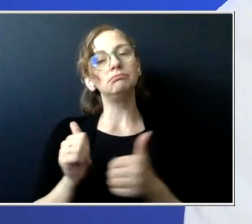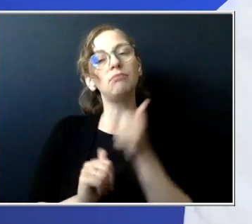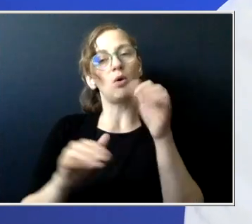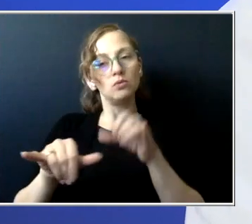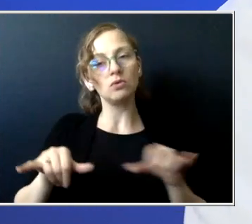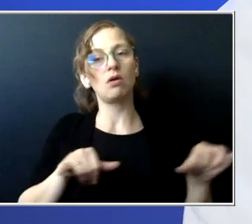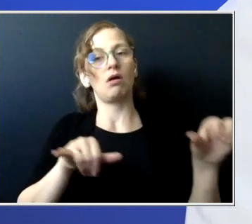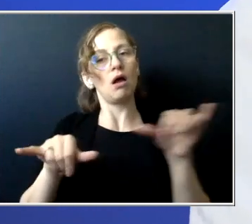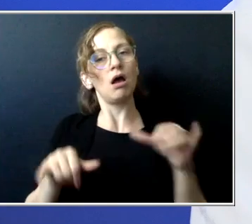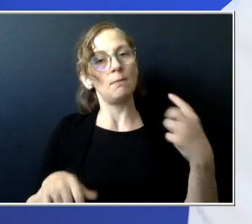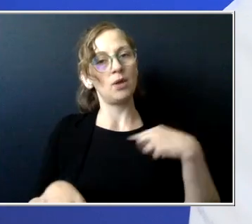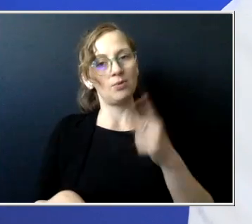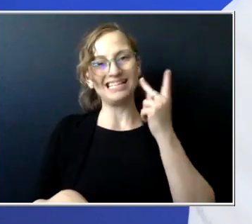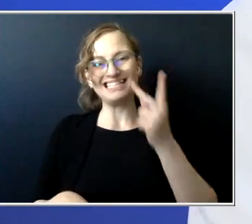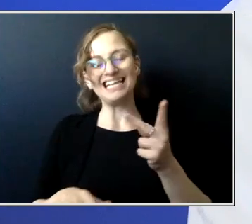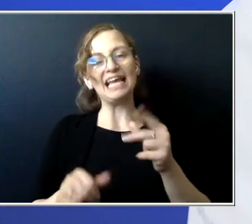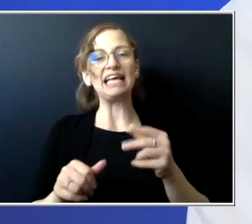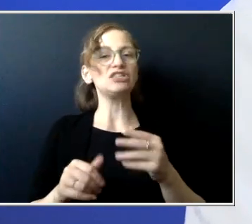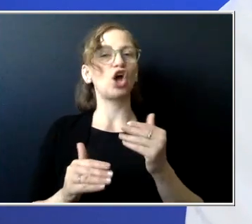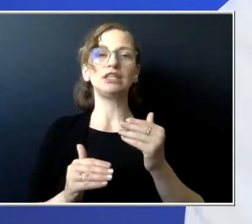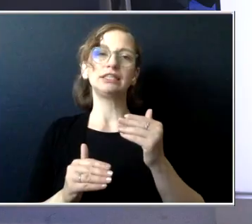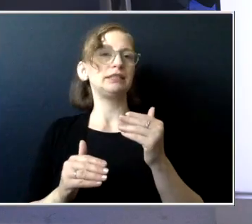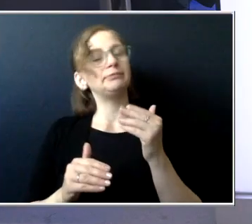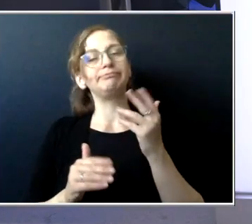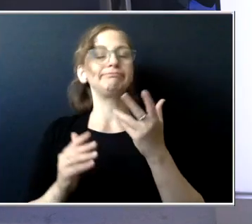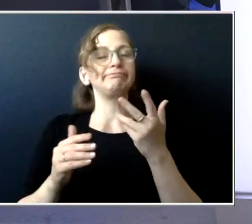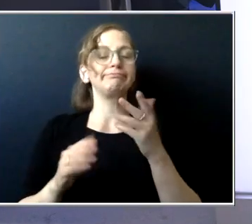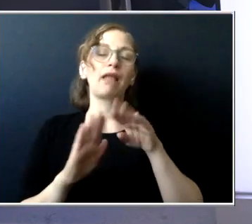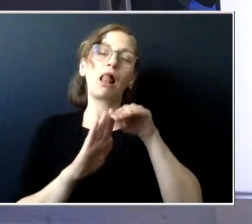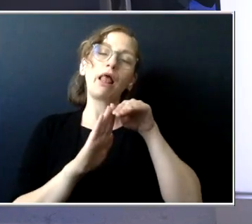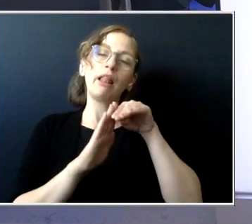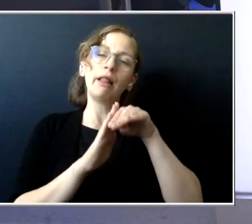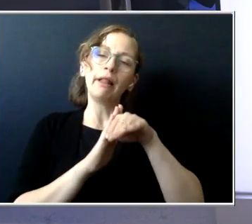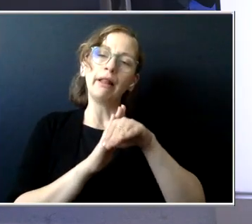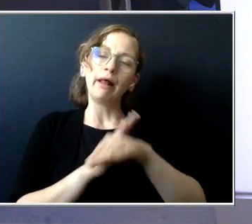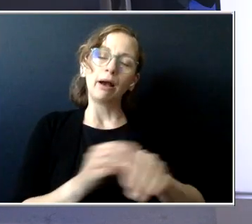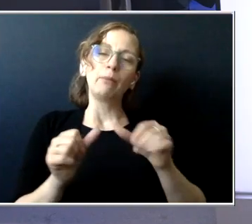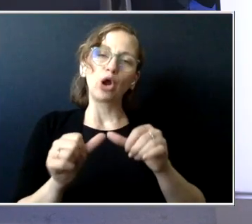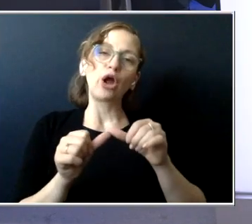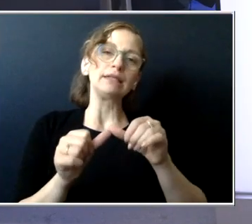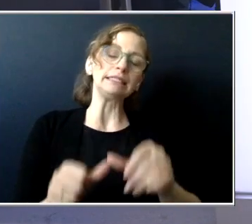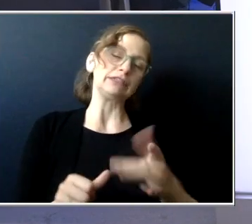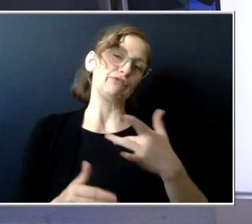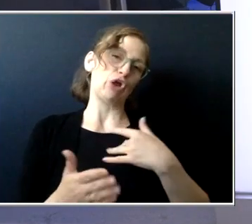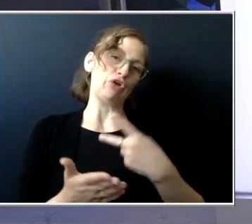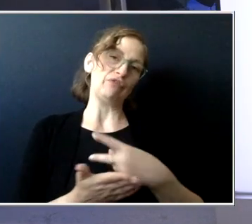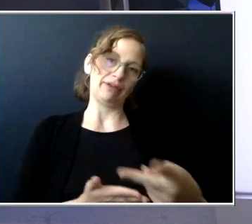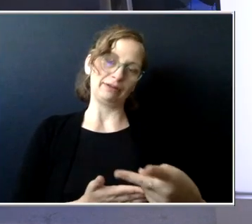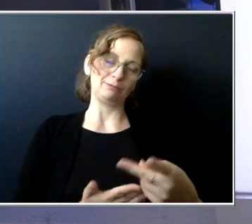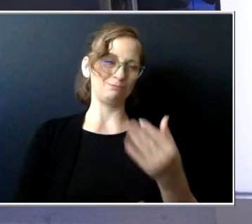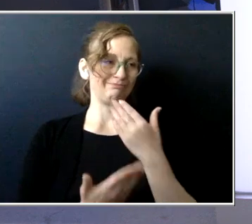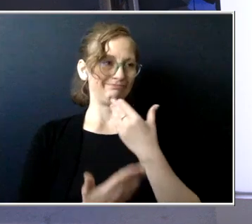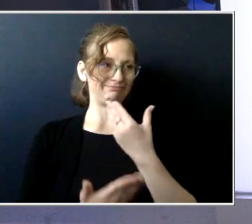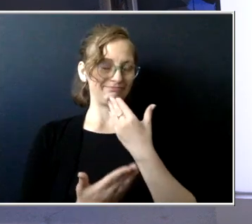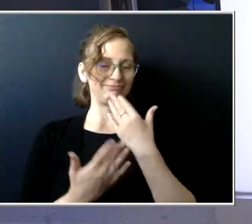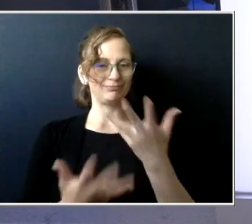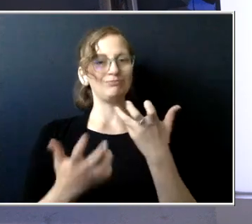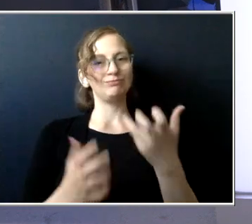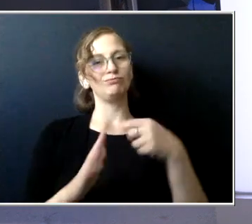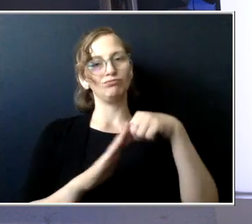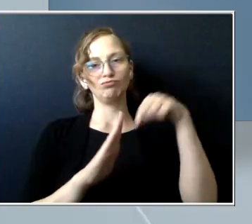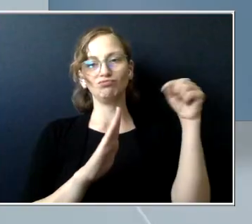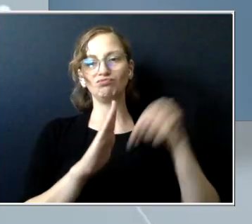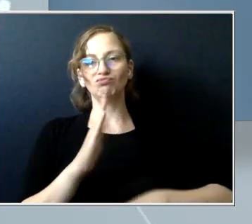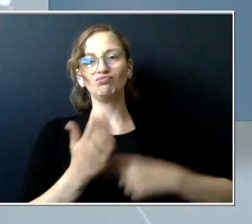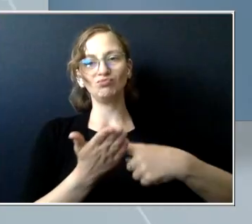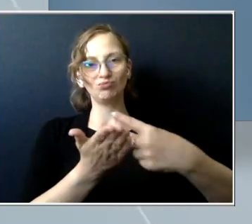is progressive heart failure symptoms like you're describing. Right. Thank you. So we're going to get a little bit more into this and the specifics, and we have an animation to